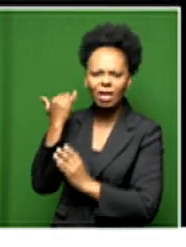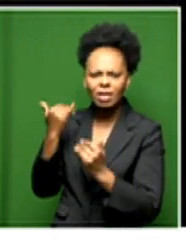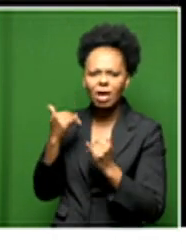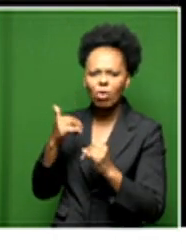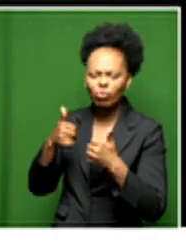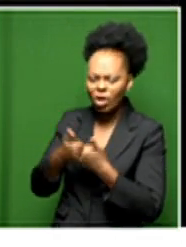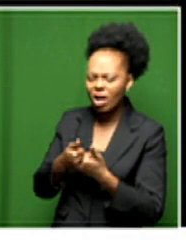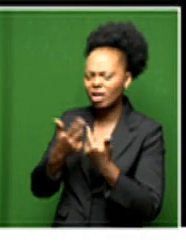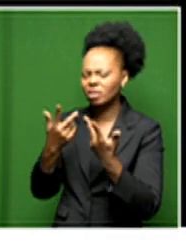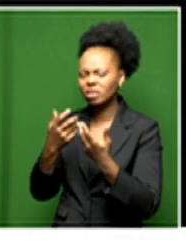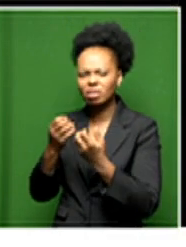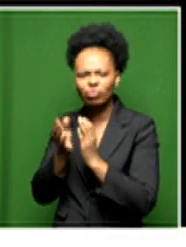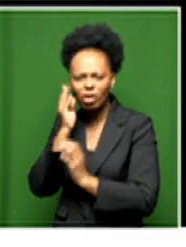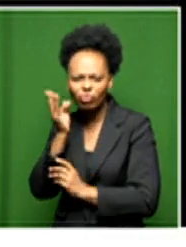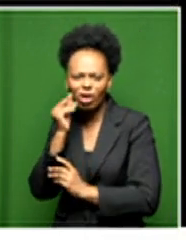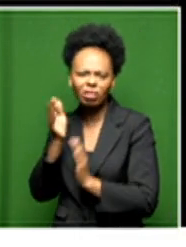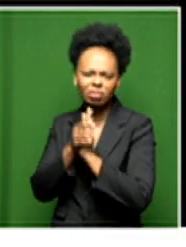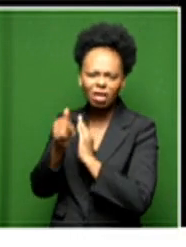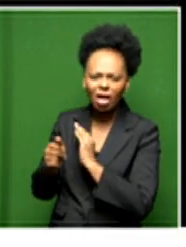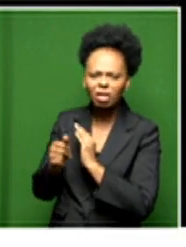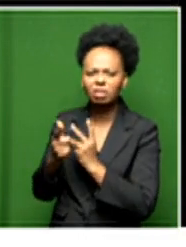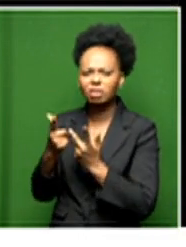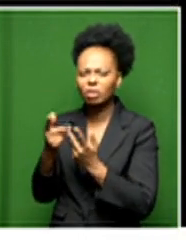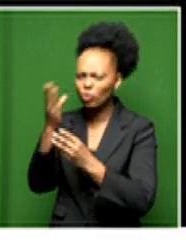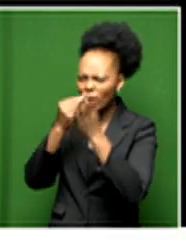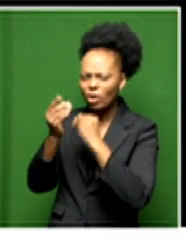you about your own self and the world?